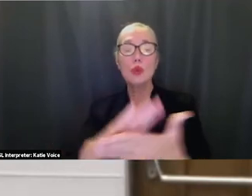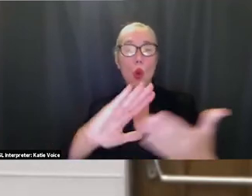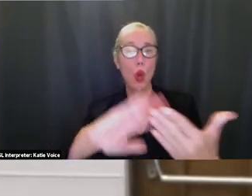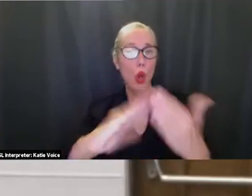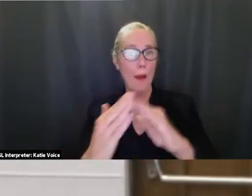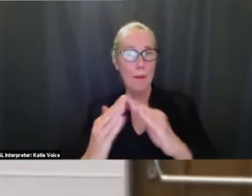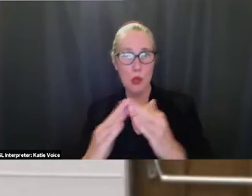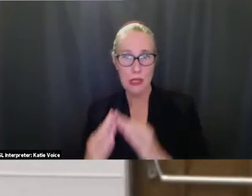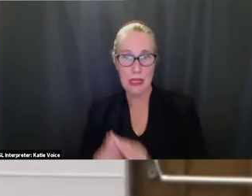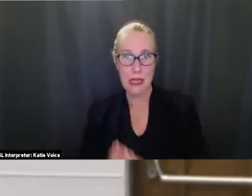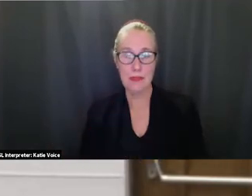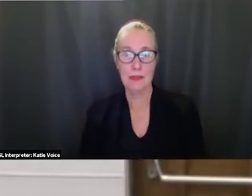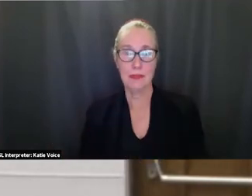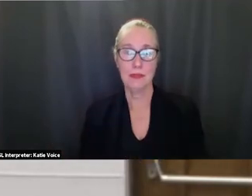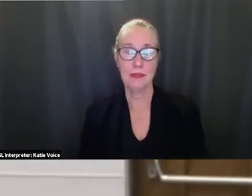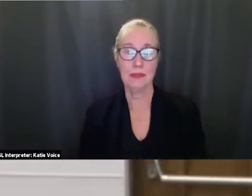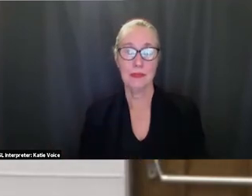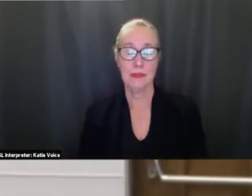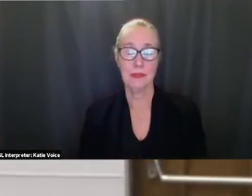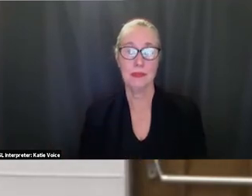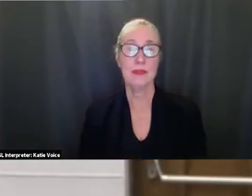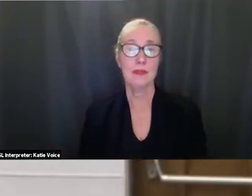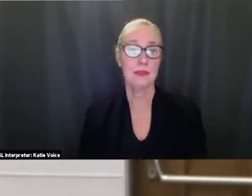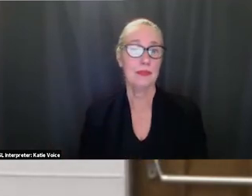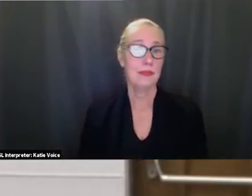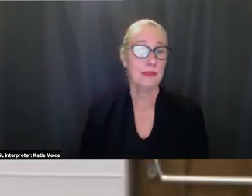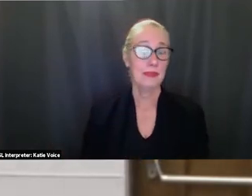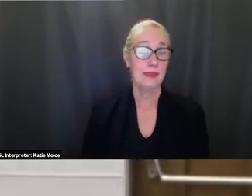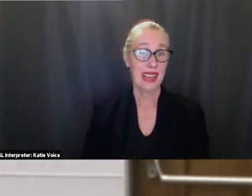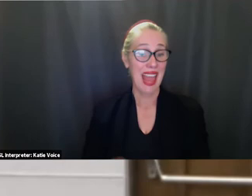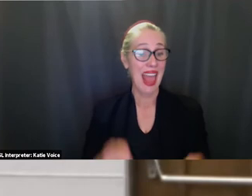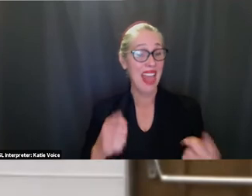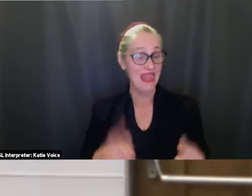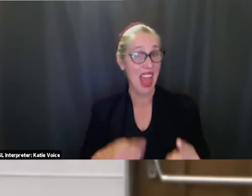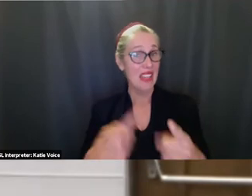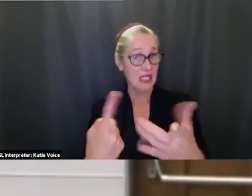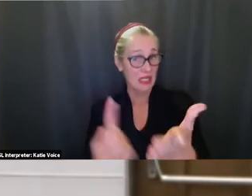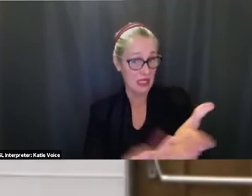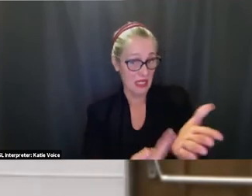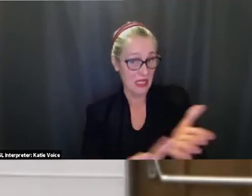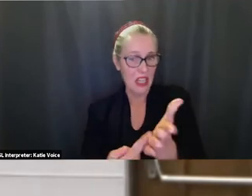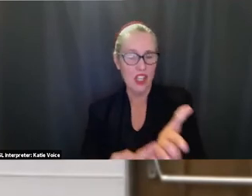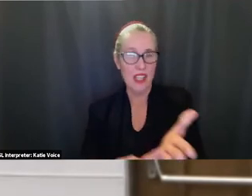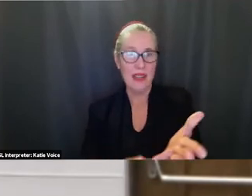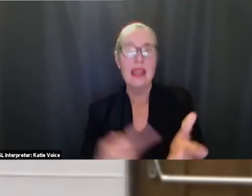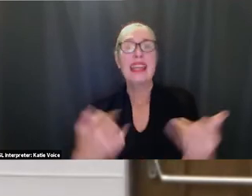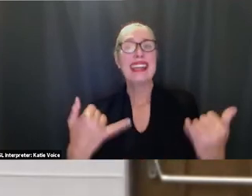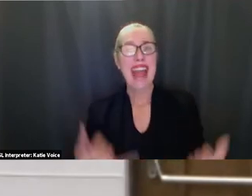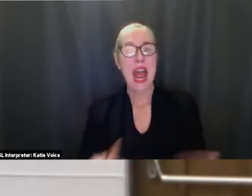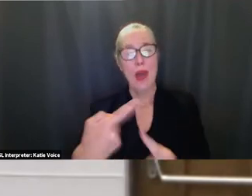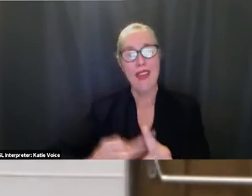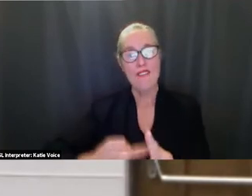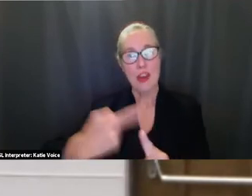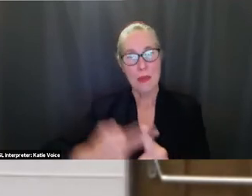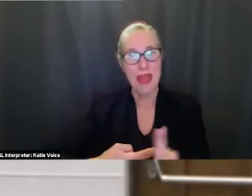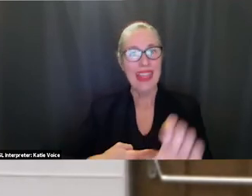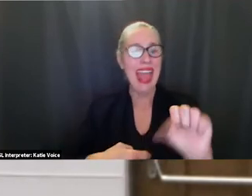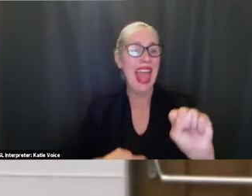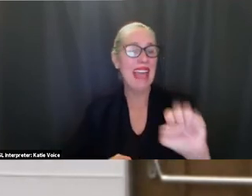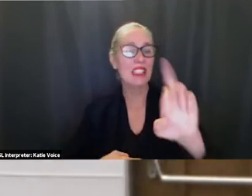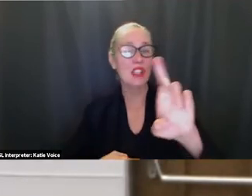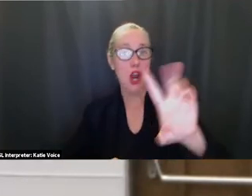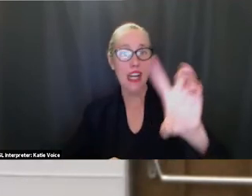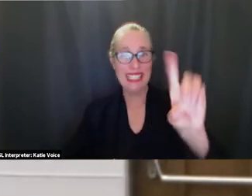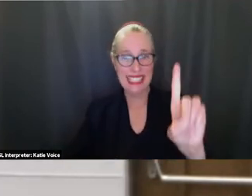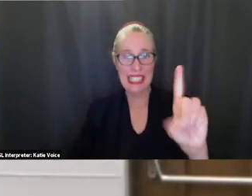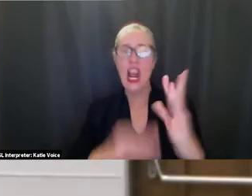month part of what came out of that was that each month the srd submits a log of their work